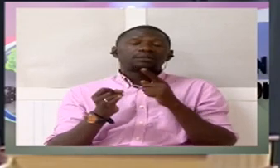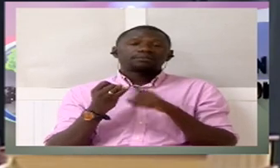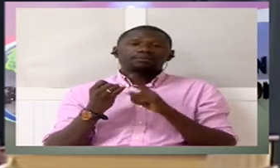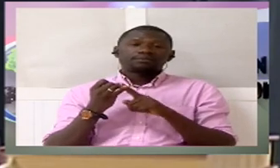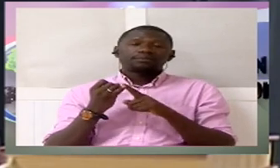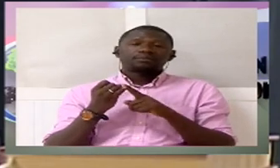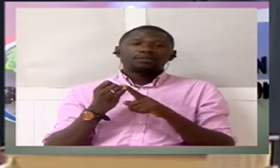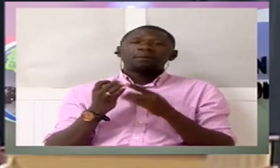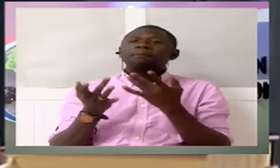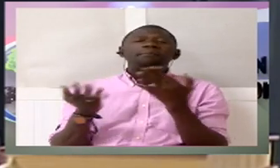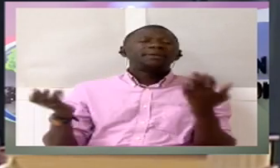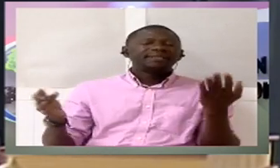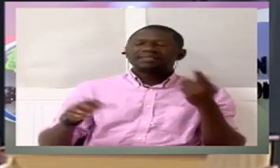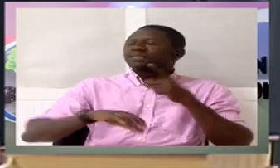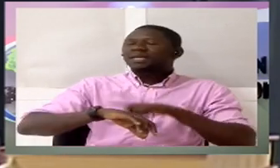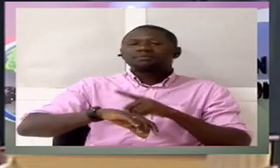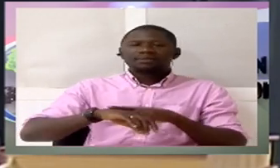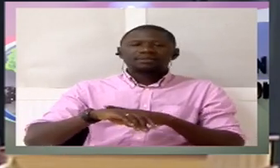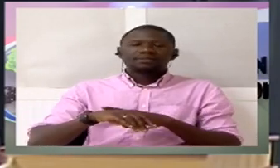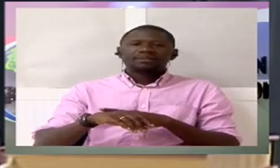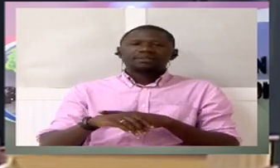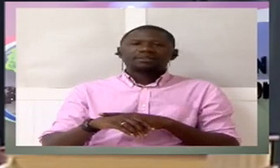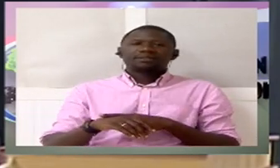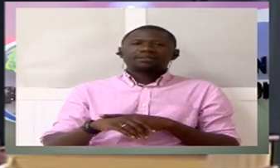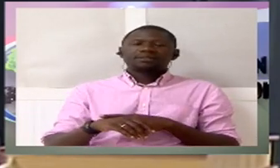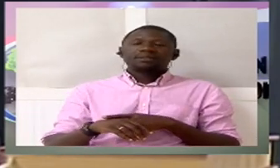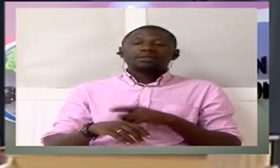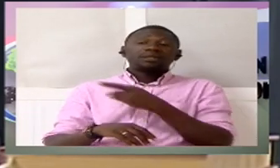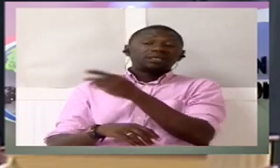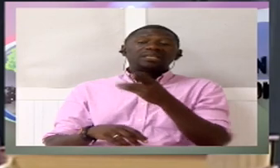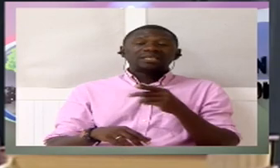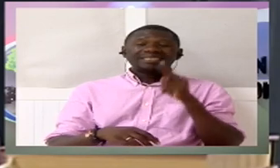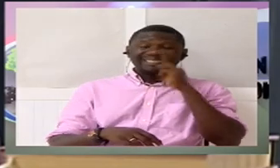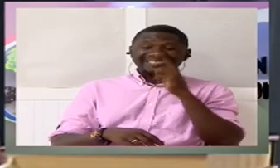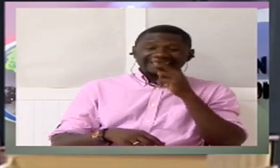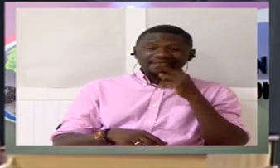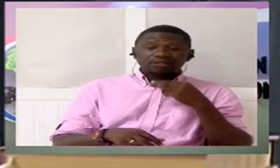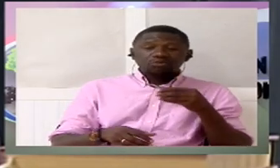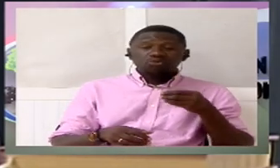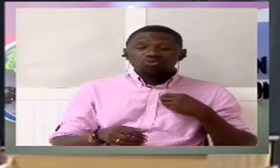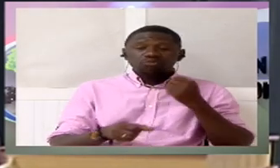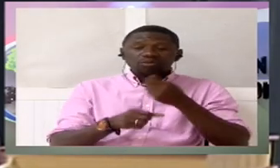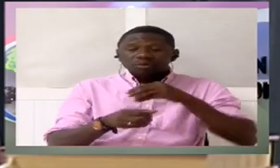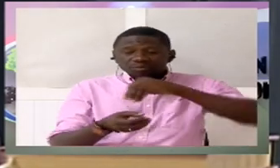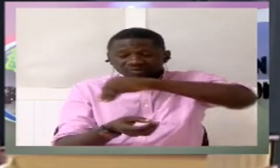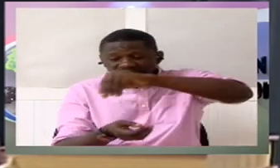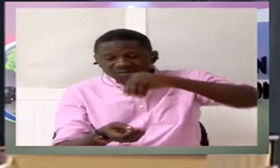that. Several times. That on several times. Ya attempt le purka poison. That attempts have been made to poison